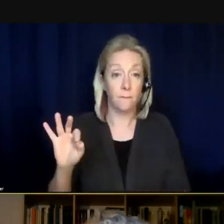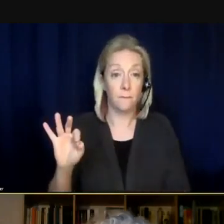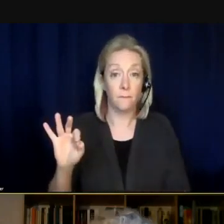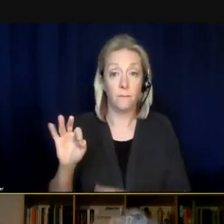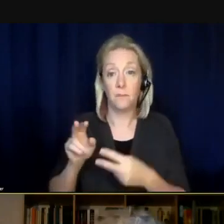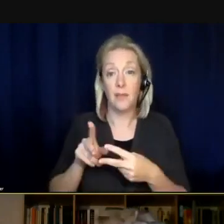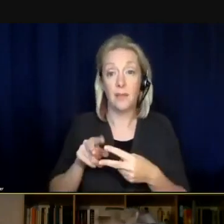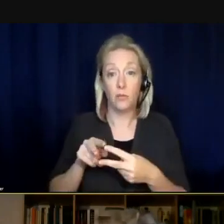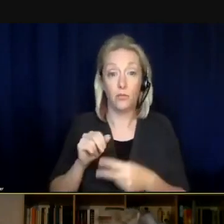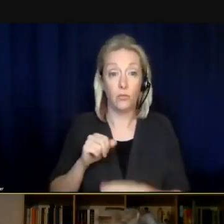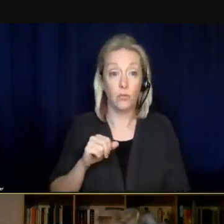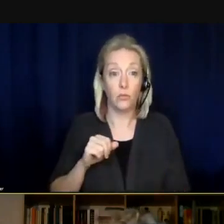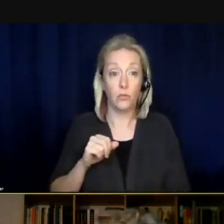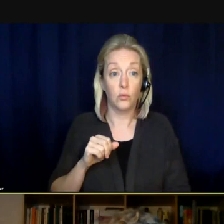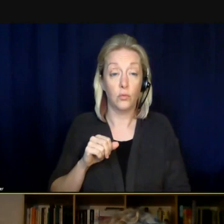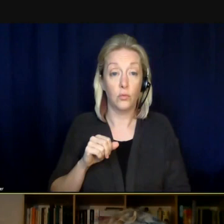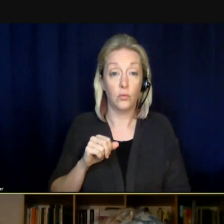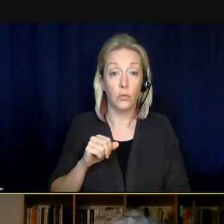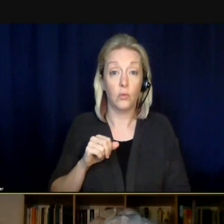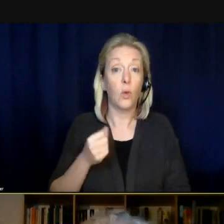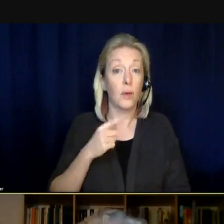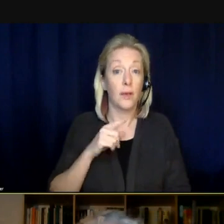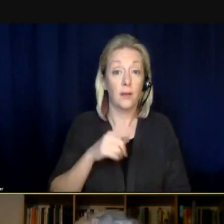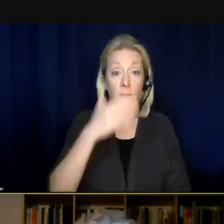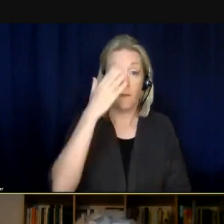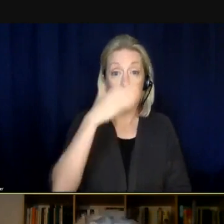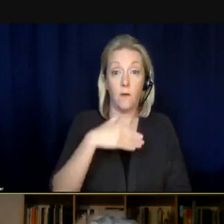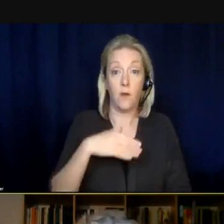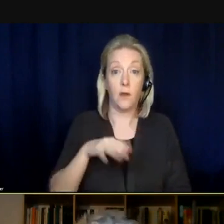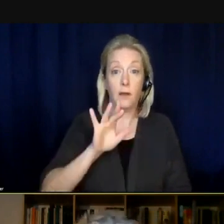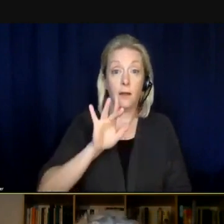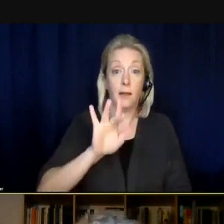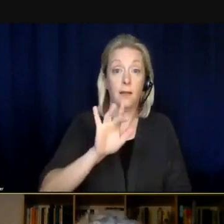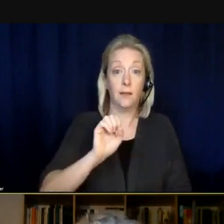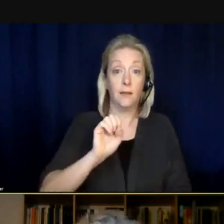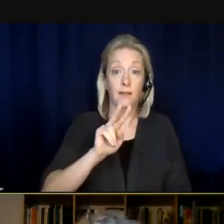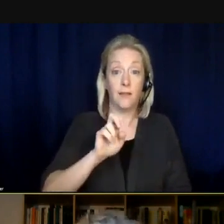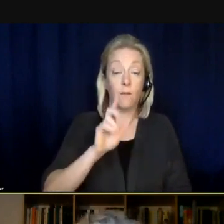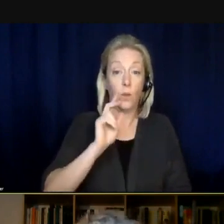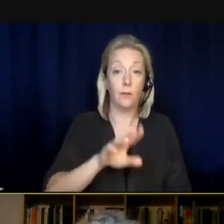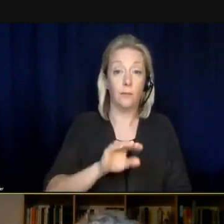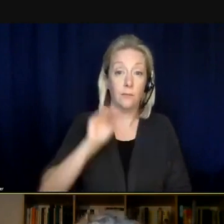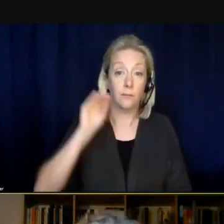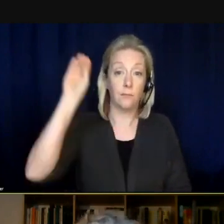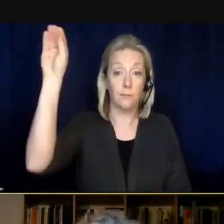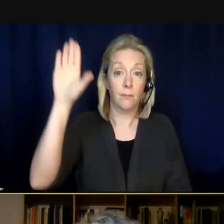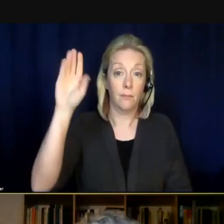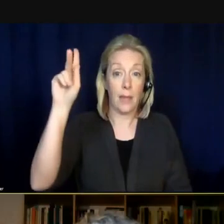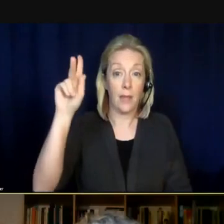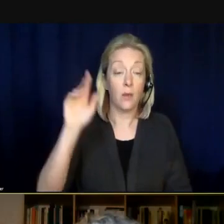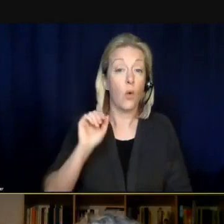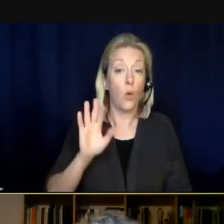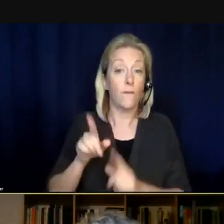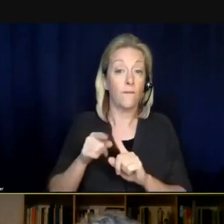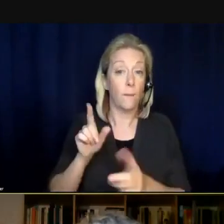Okay, so if you click the other save, it's going to go in your bank. If you want to save it on your computer, save as a